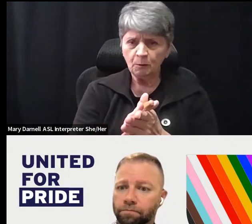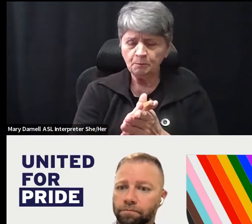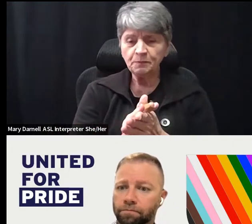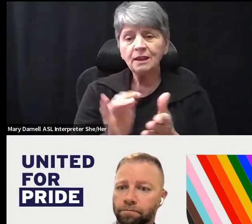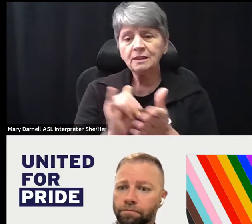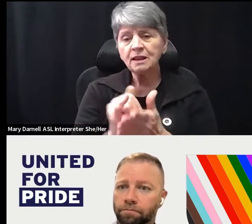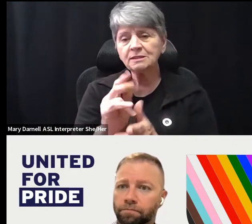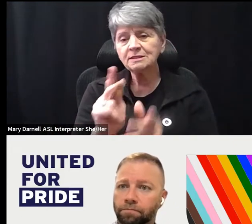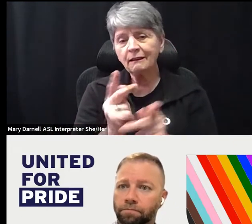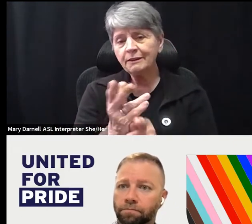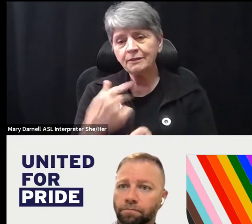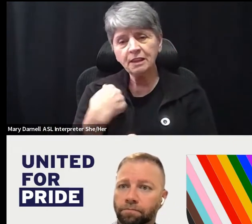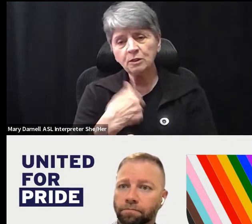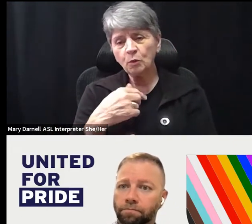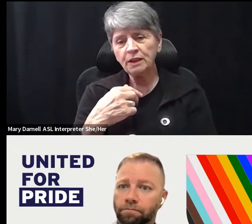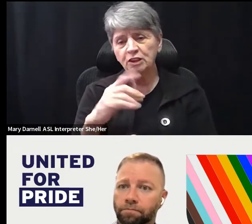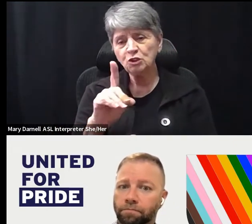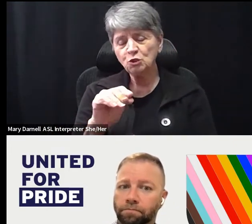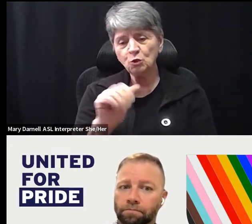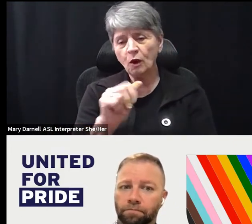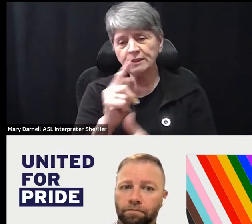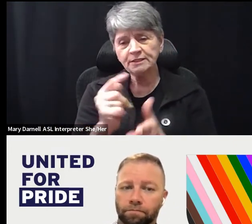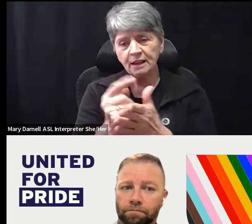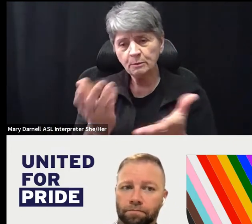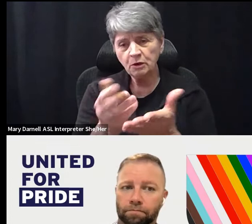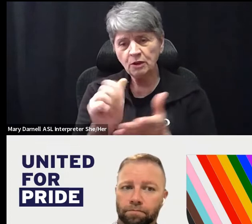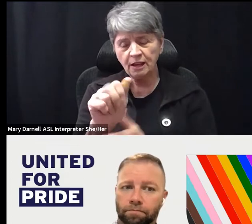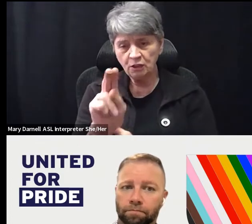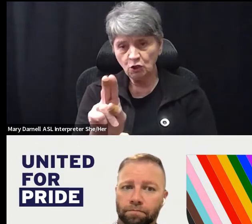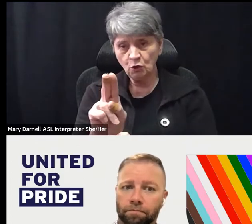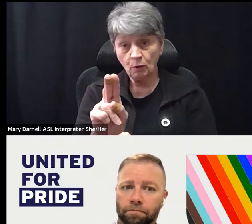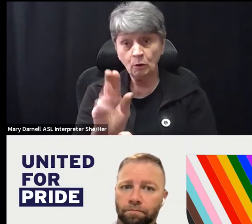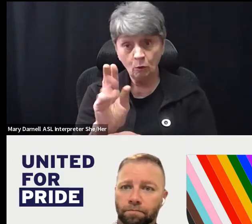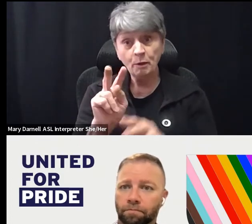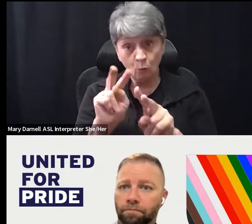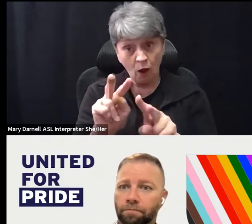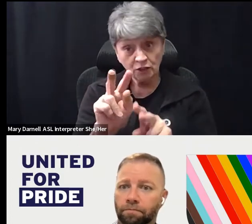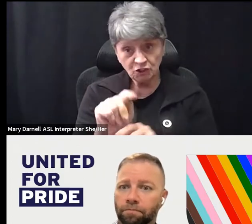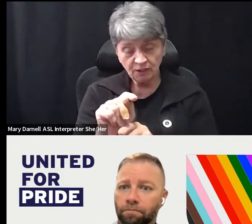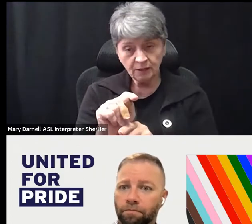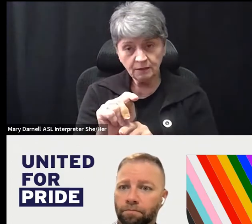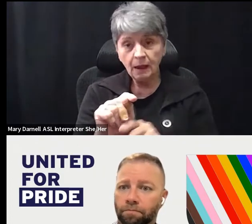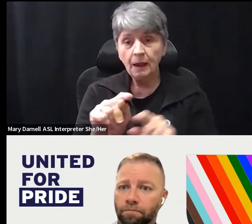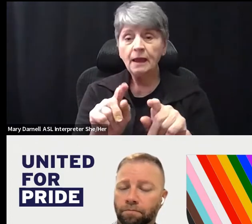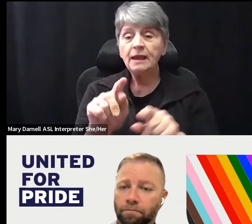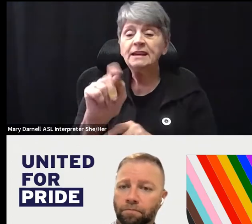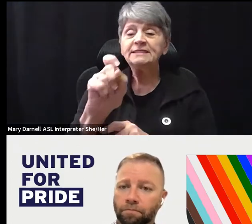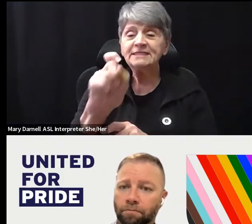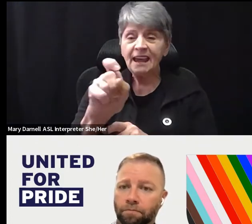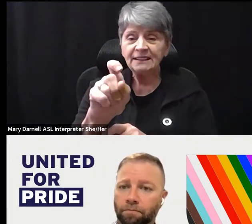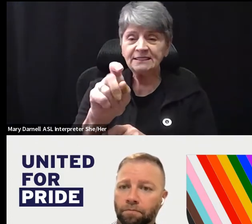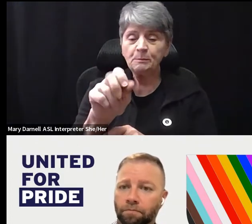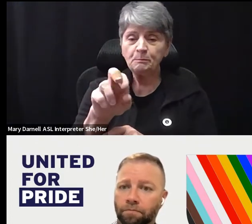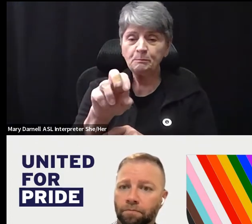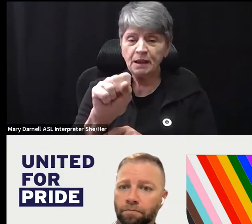with at AU all the time, and we'll be watching it closely. You know, I think the bottom line on all this is that taxpayers should never be required to